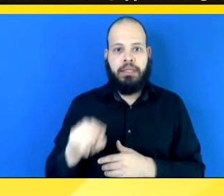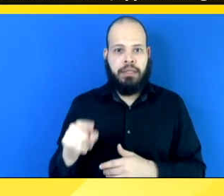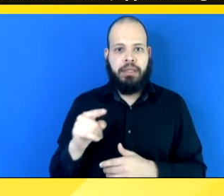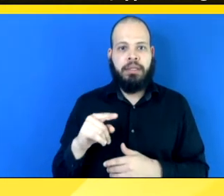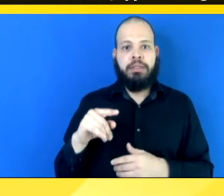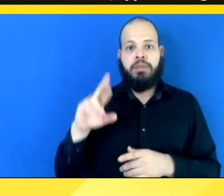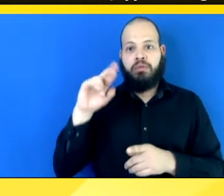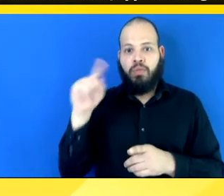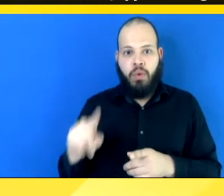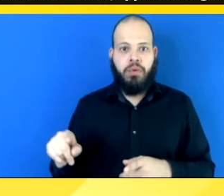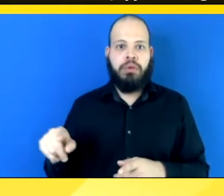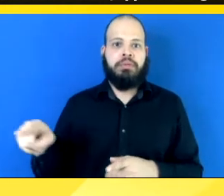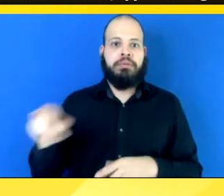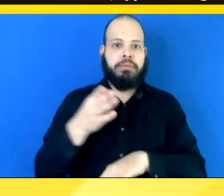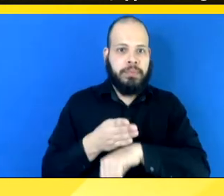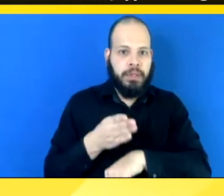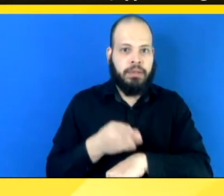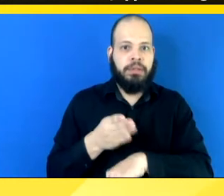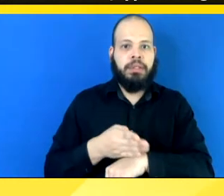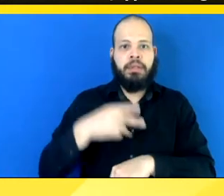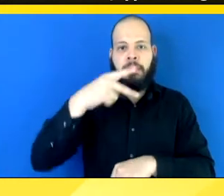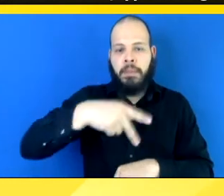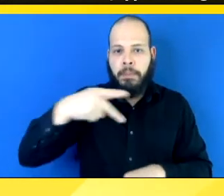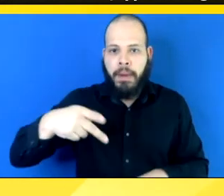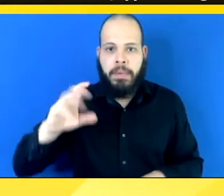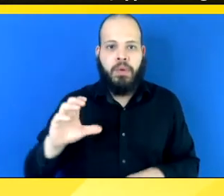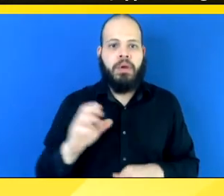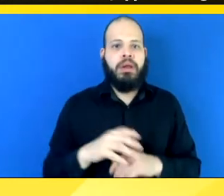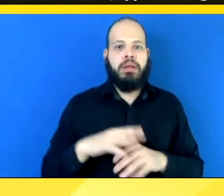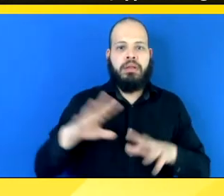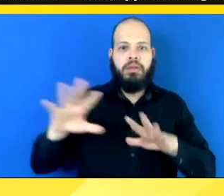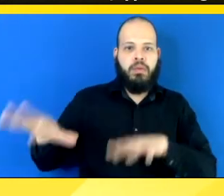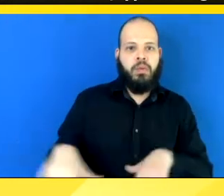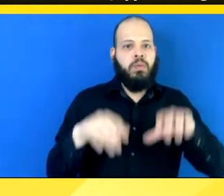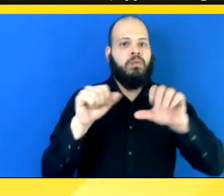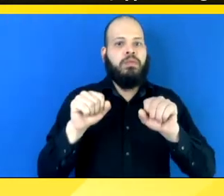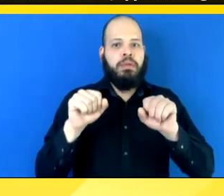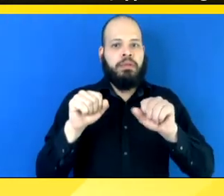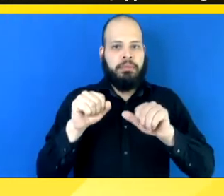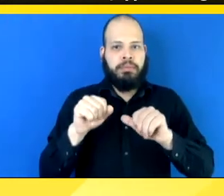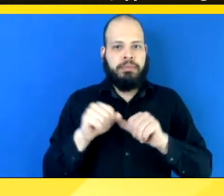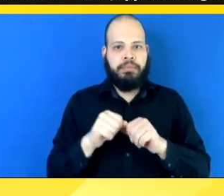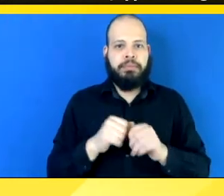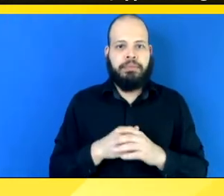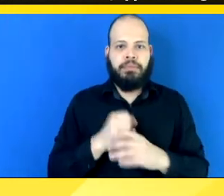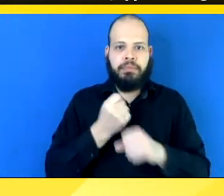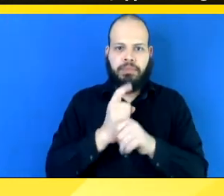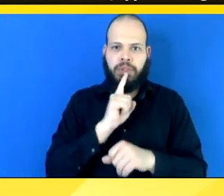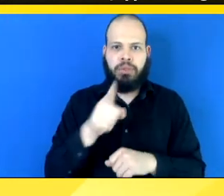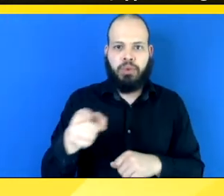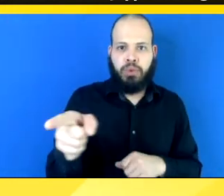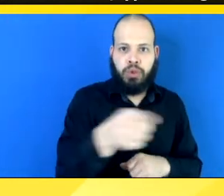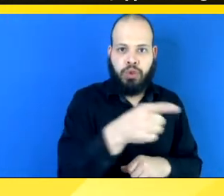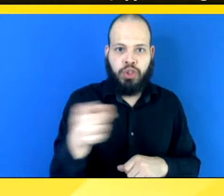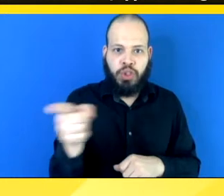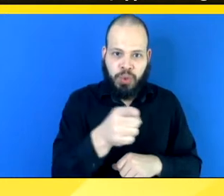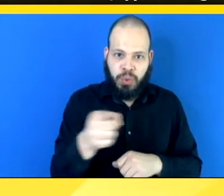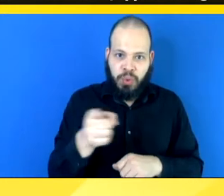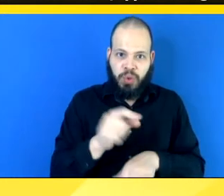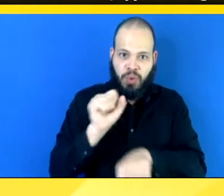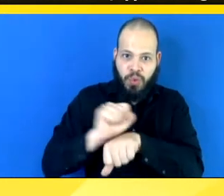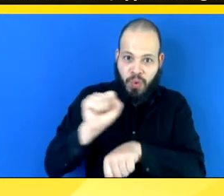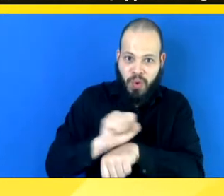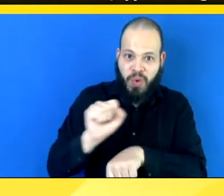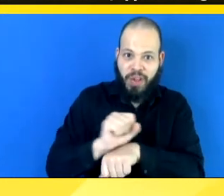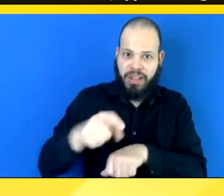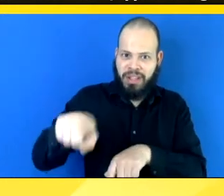Poor People's Campaign for hosting this and for making sure that Amazon workers know that we are with them in Birmingham and Bessemer